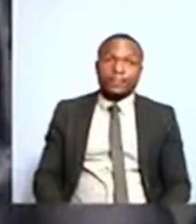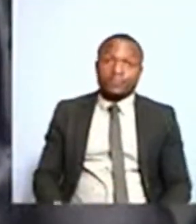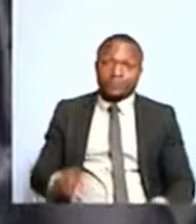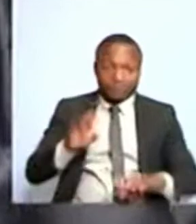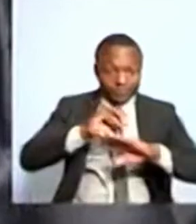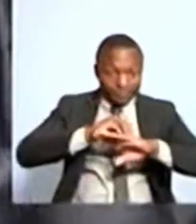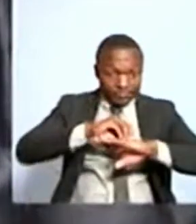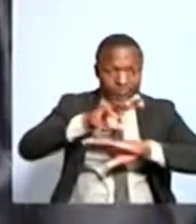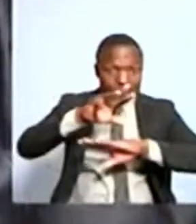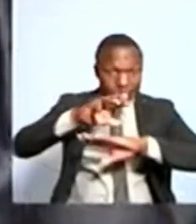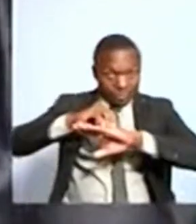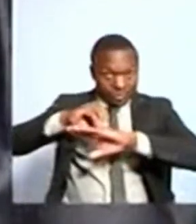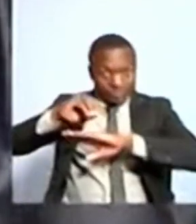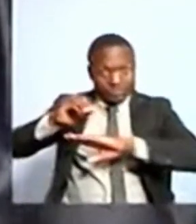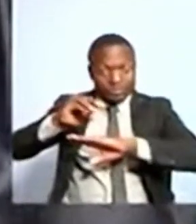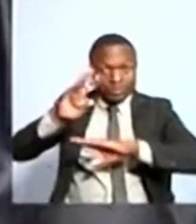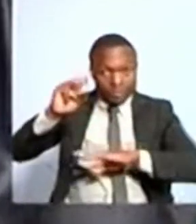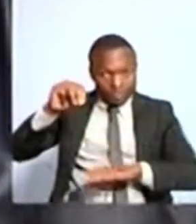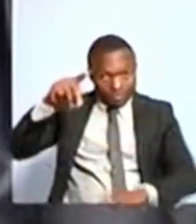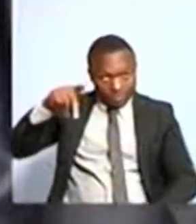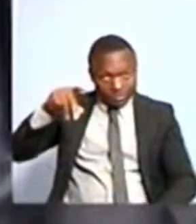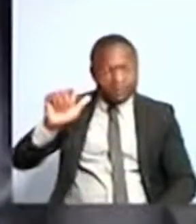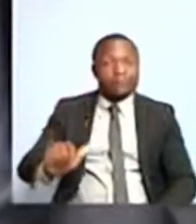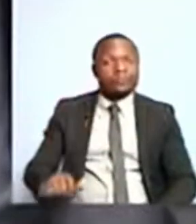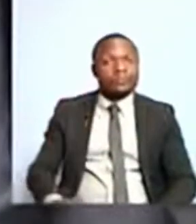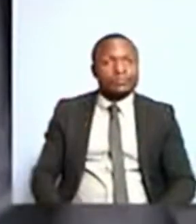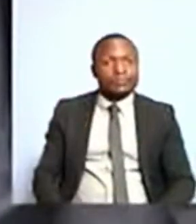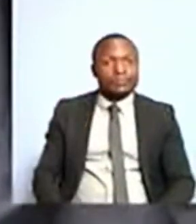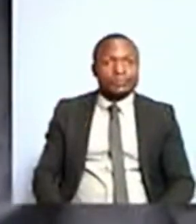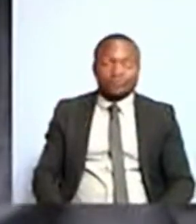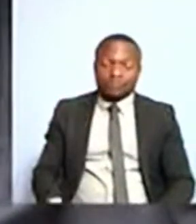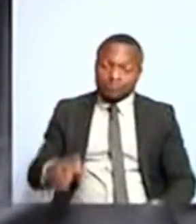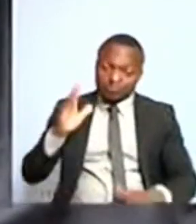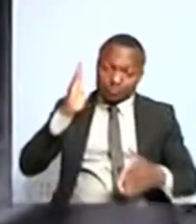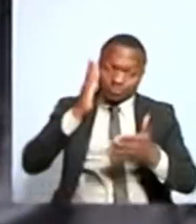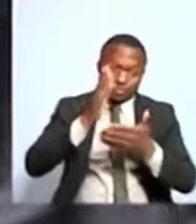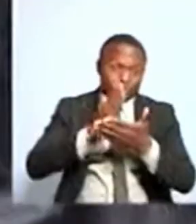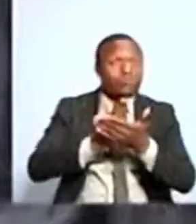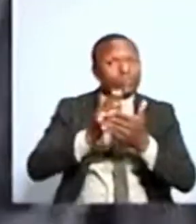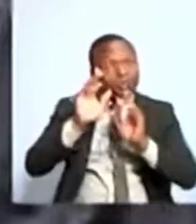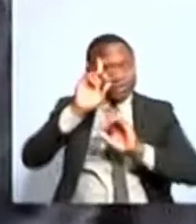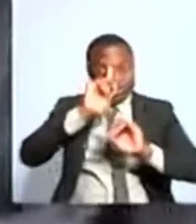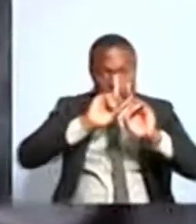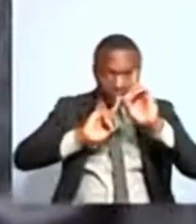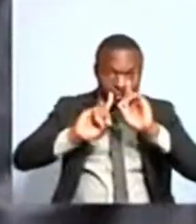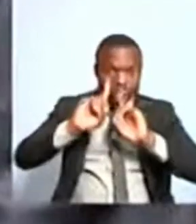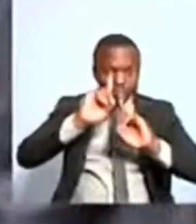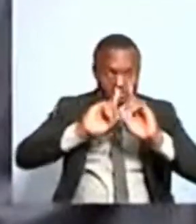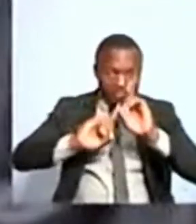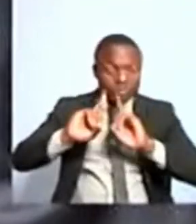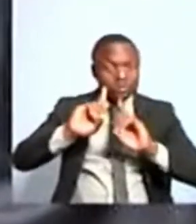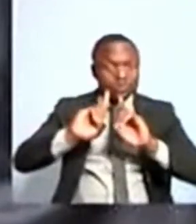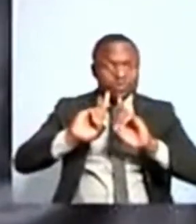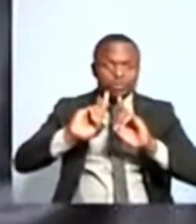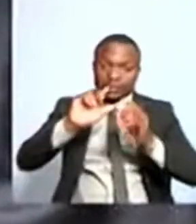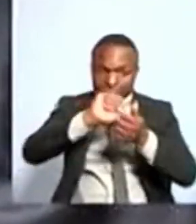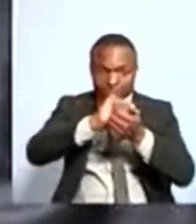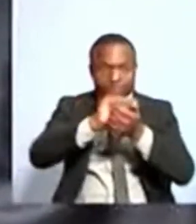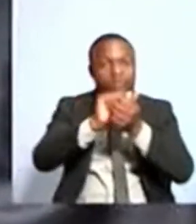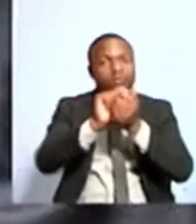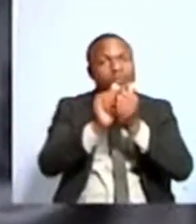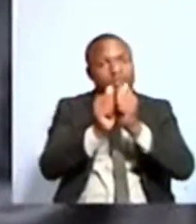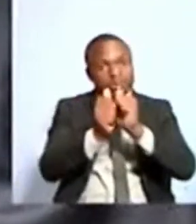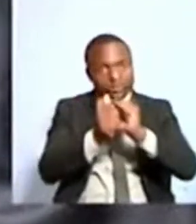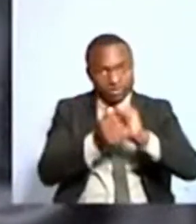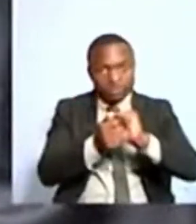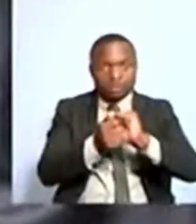advise the honourable member to desist from debating on an amendment that was